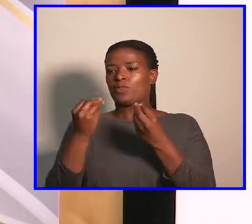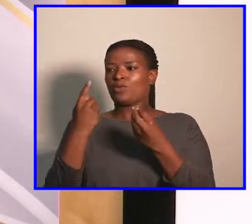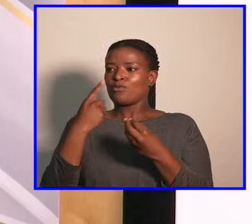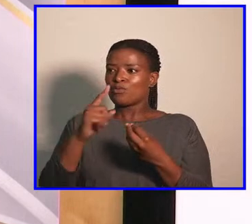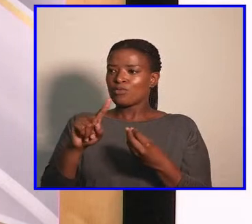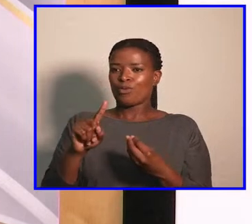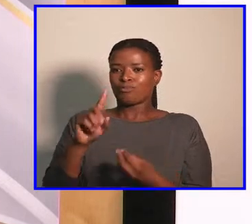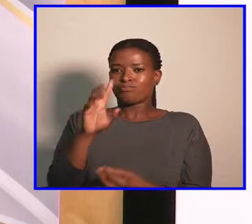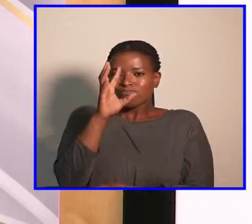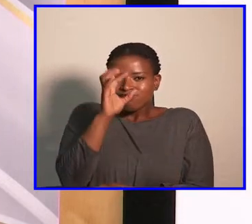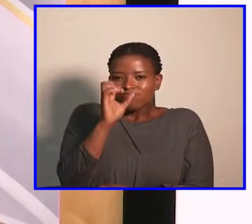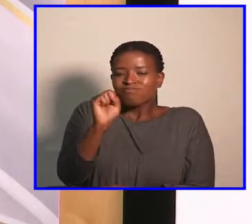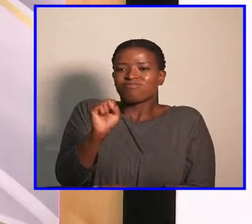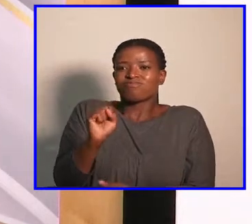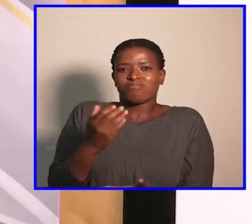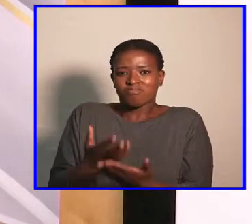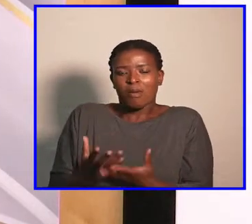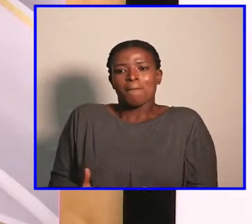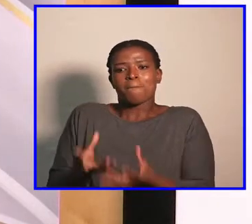integrity.